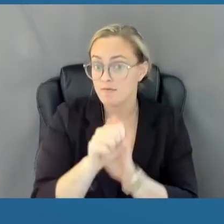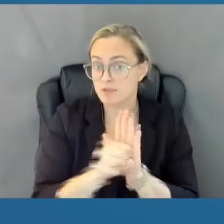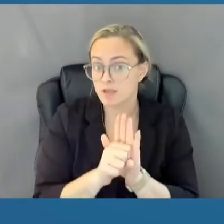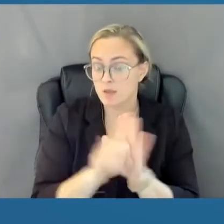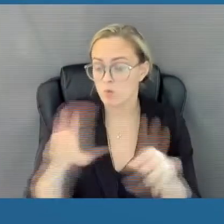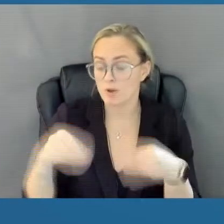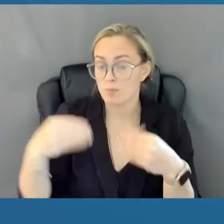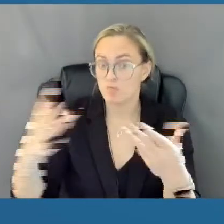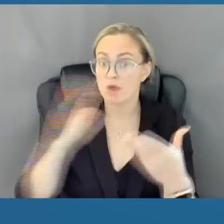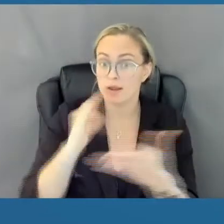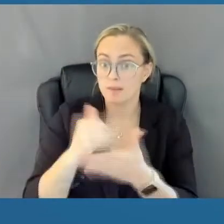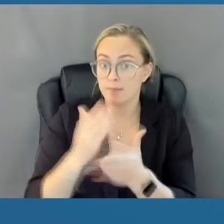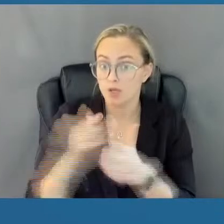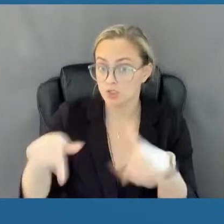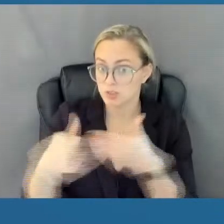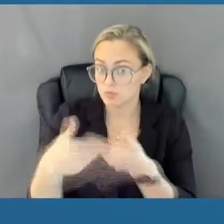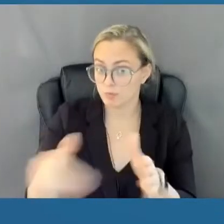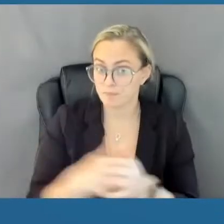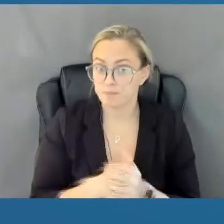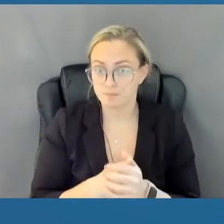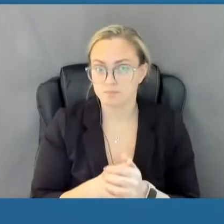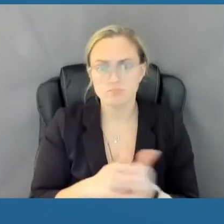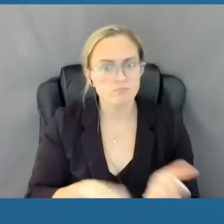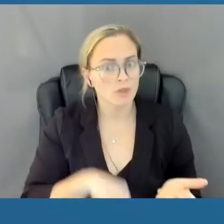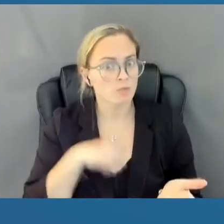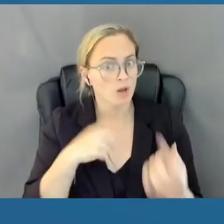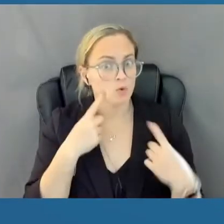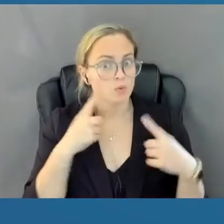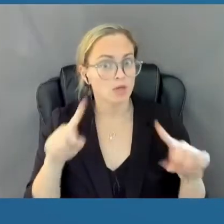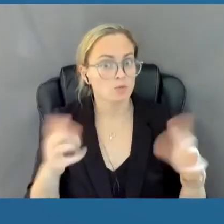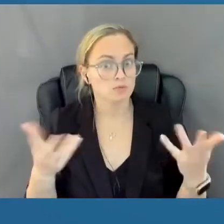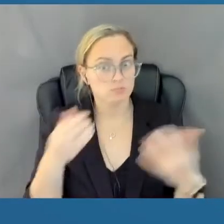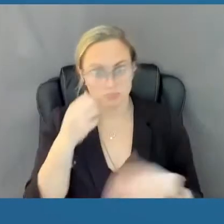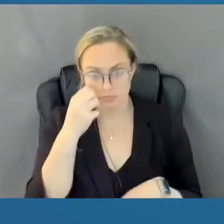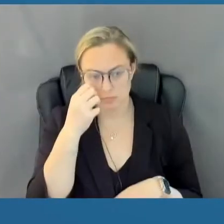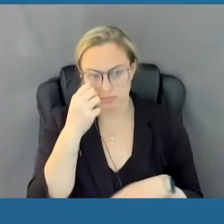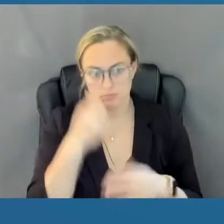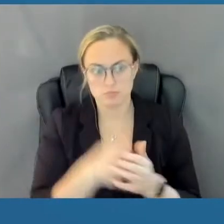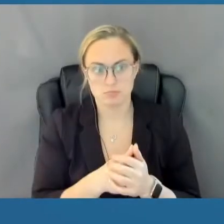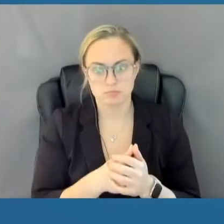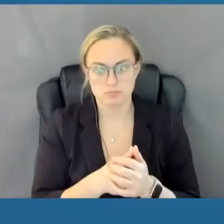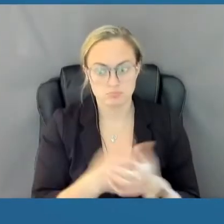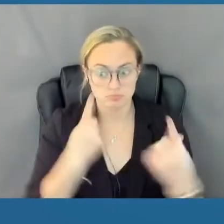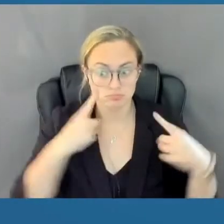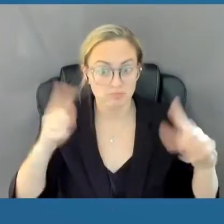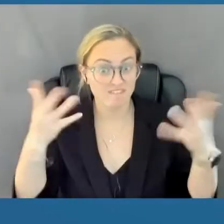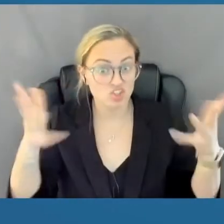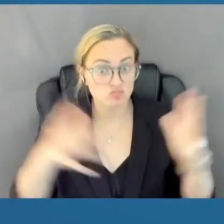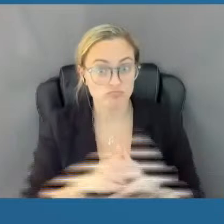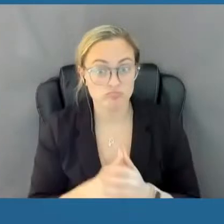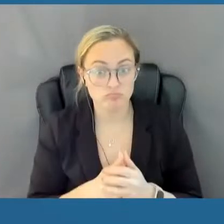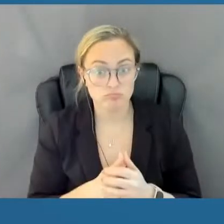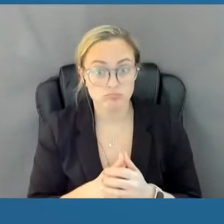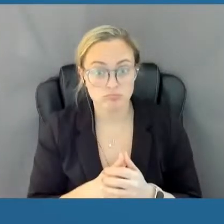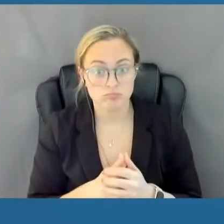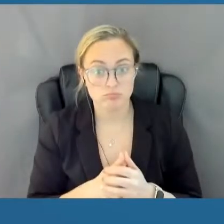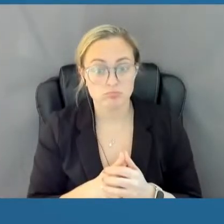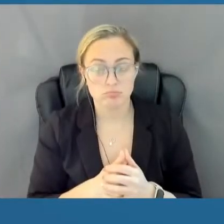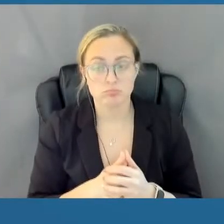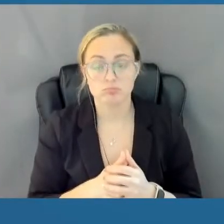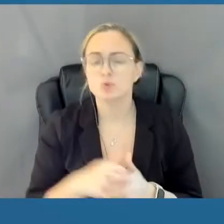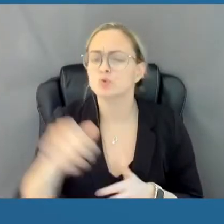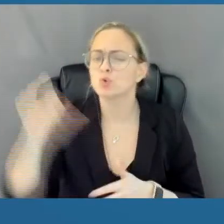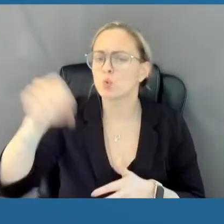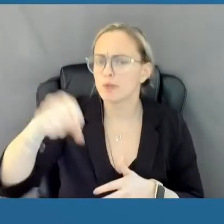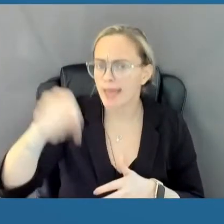room. And I'm really proud to say we got it done. We got it done. So yes, there are,